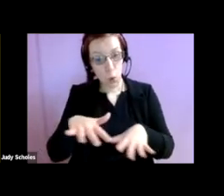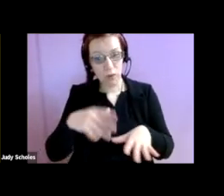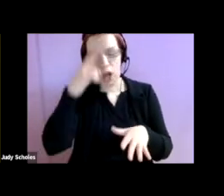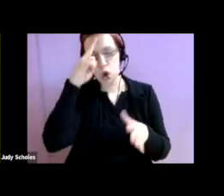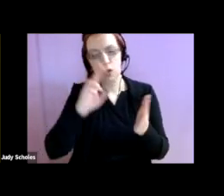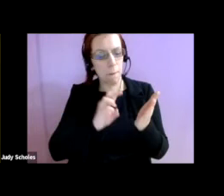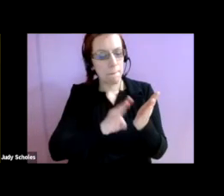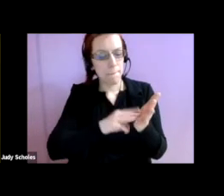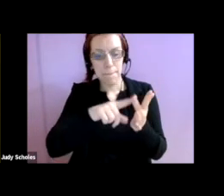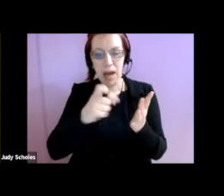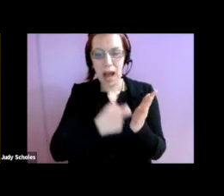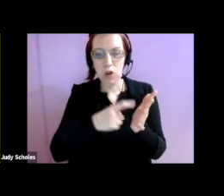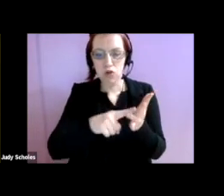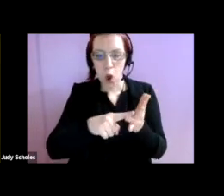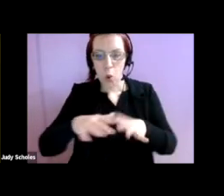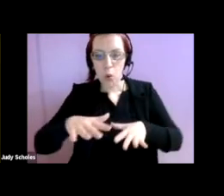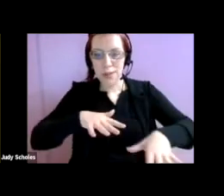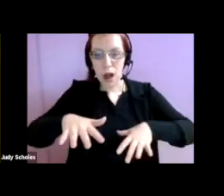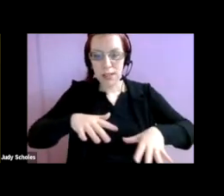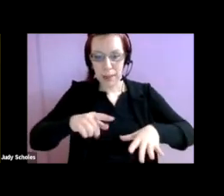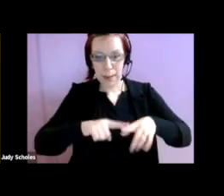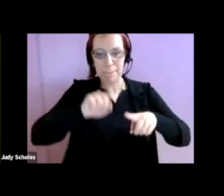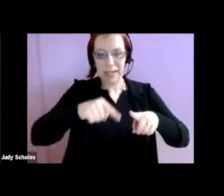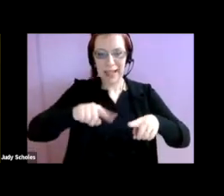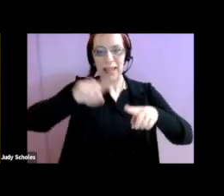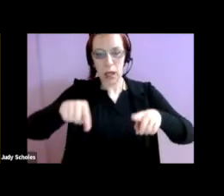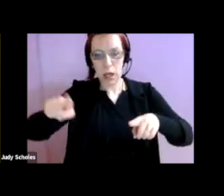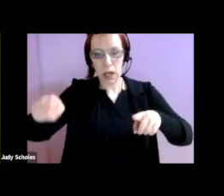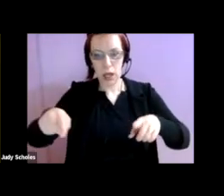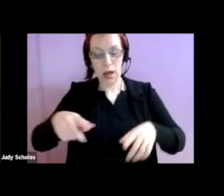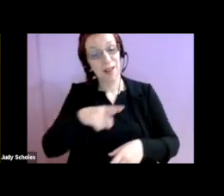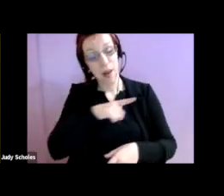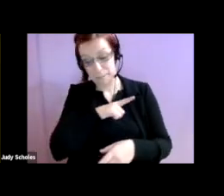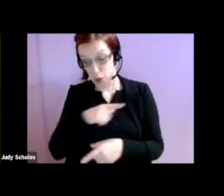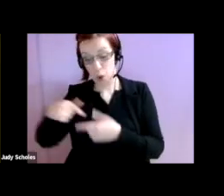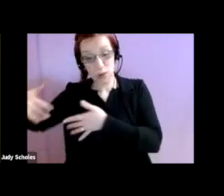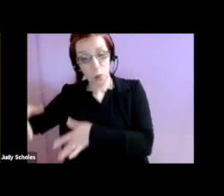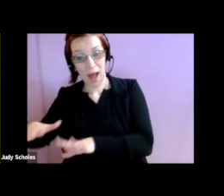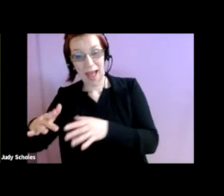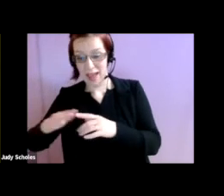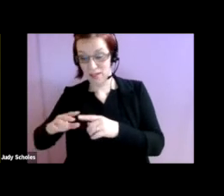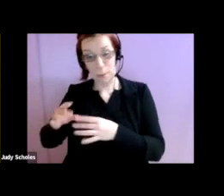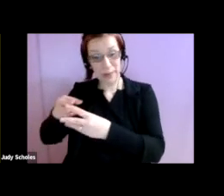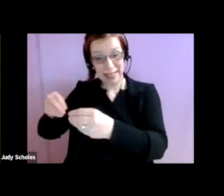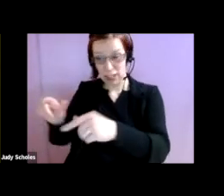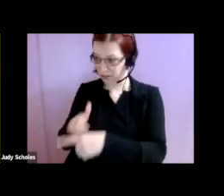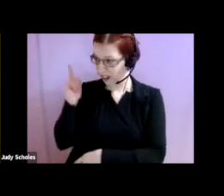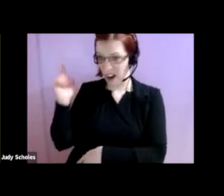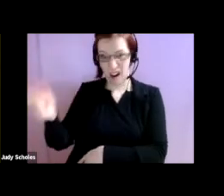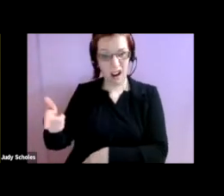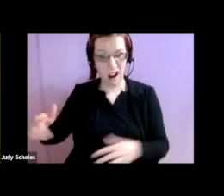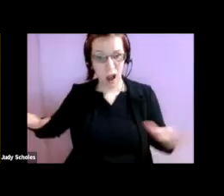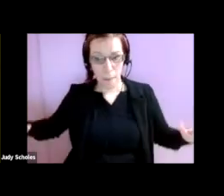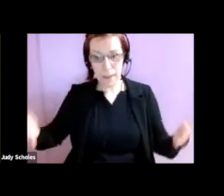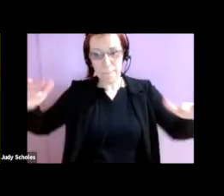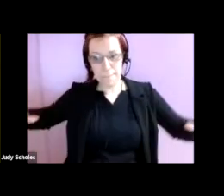peak, and it moves as a result of waves beating on the ocean shore a long way away. And so you see